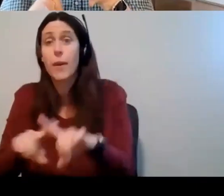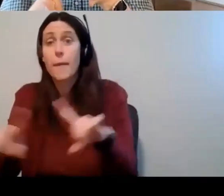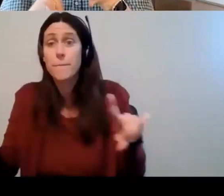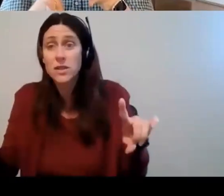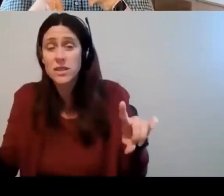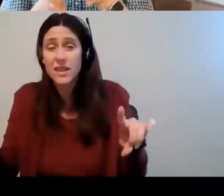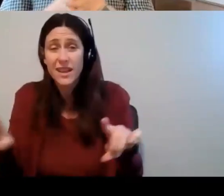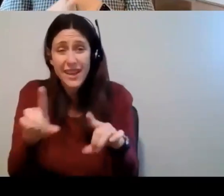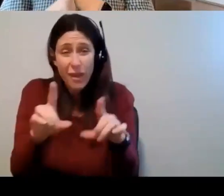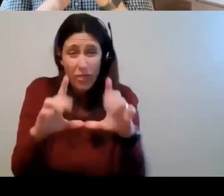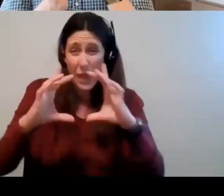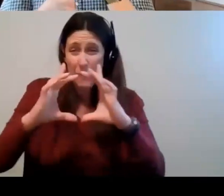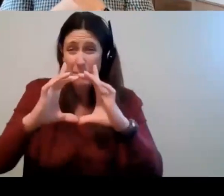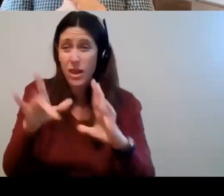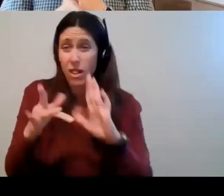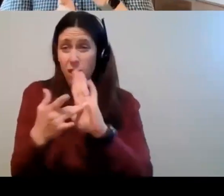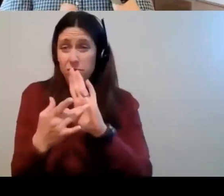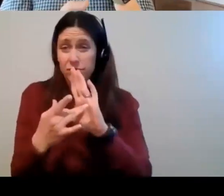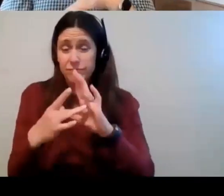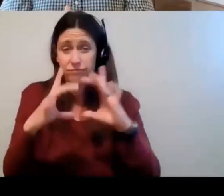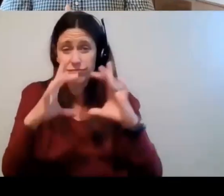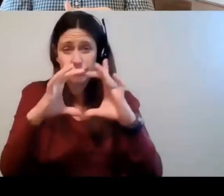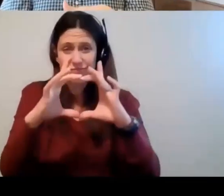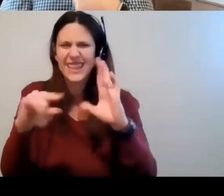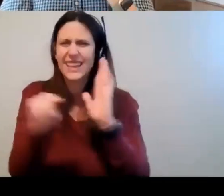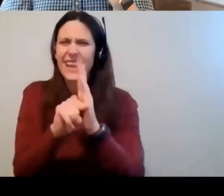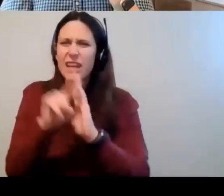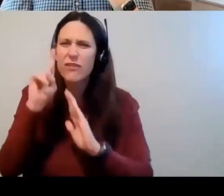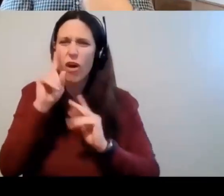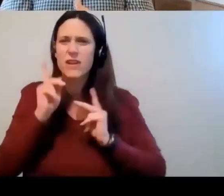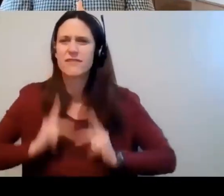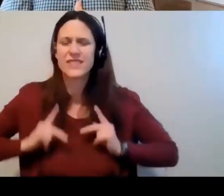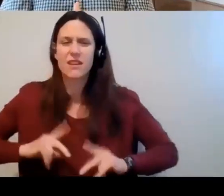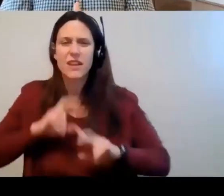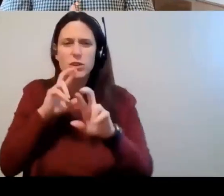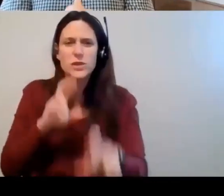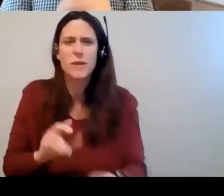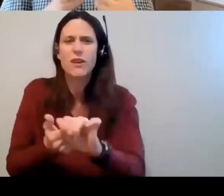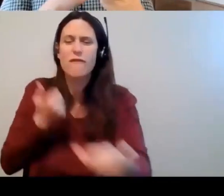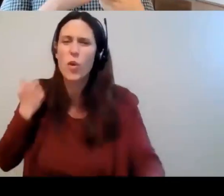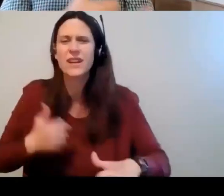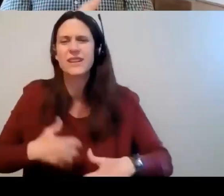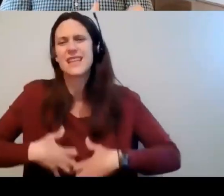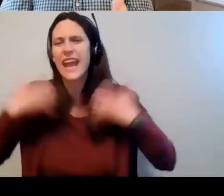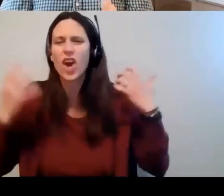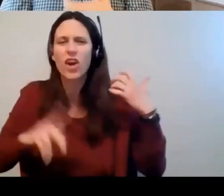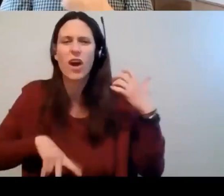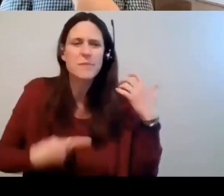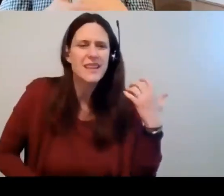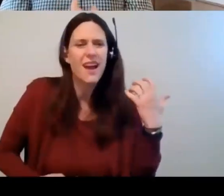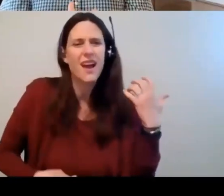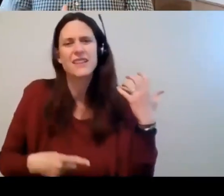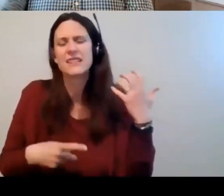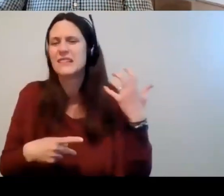of this Venn diagram, negative thoughts, those physiological responses, the avoidance that we experience, feeling angry or